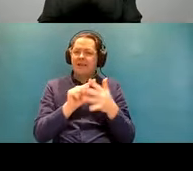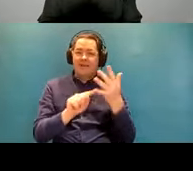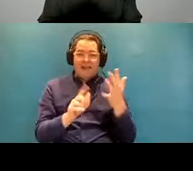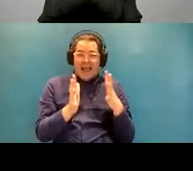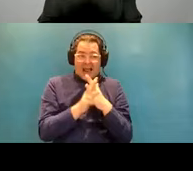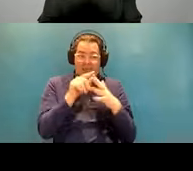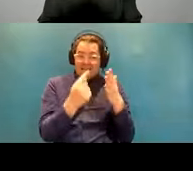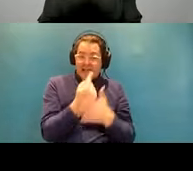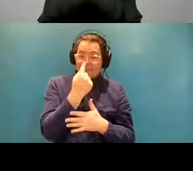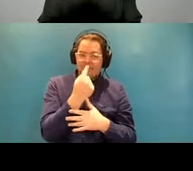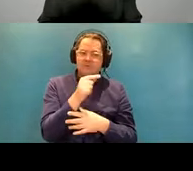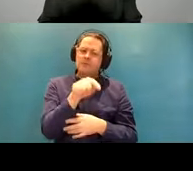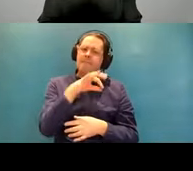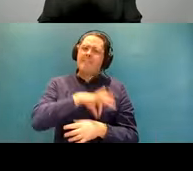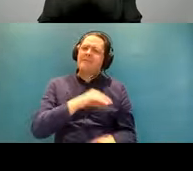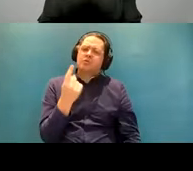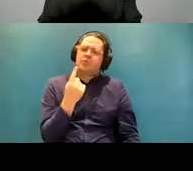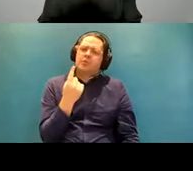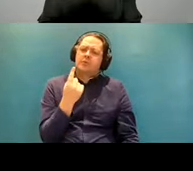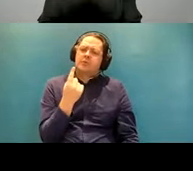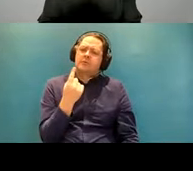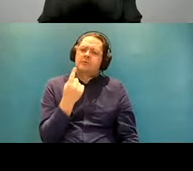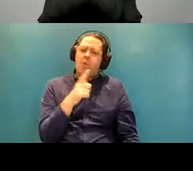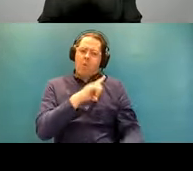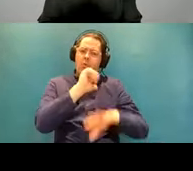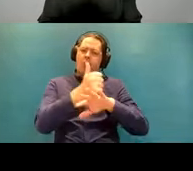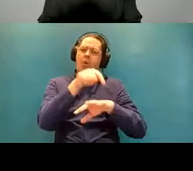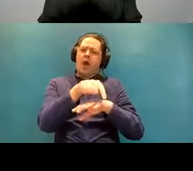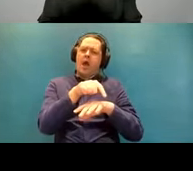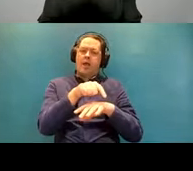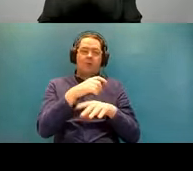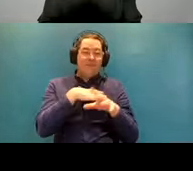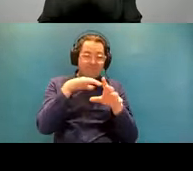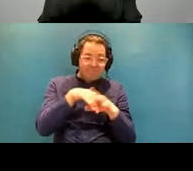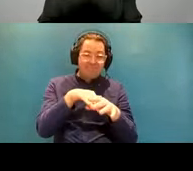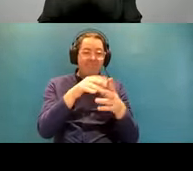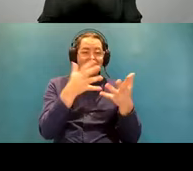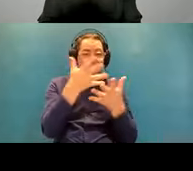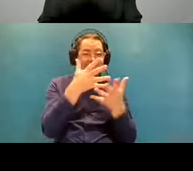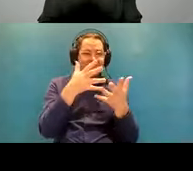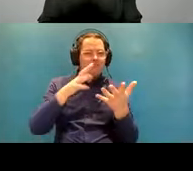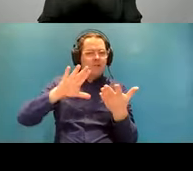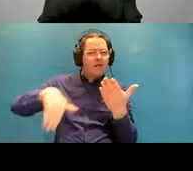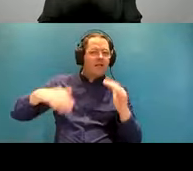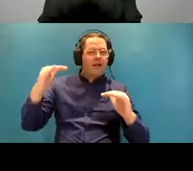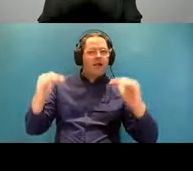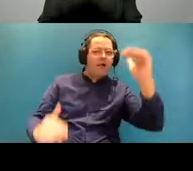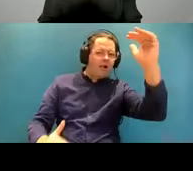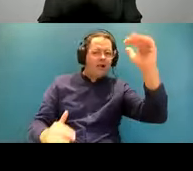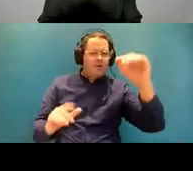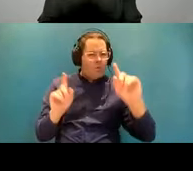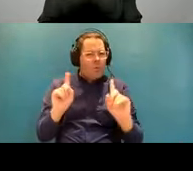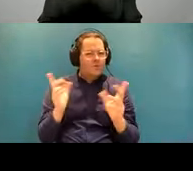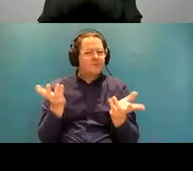You know, in whose interests are they for them to exist and for us to populate them and for us to interact on them? So this is